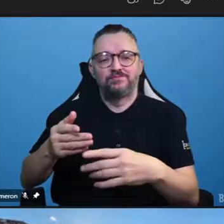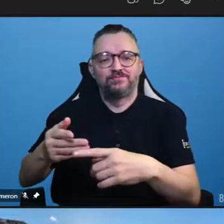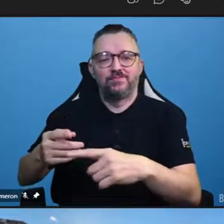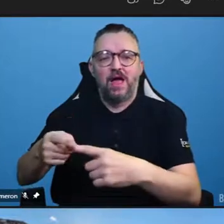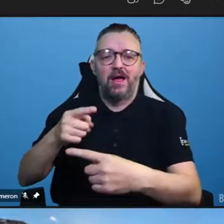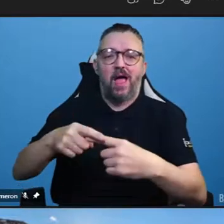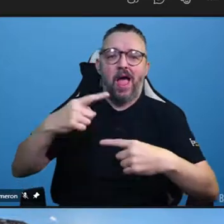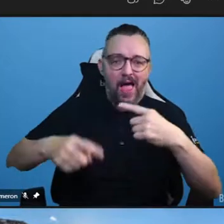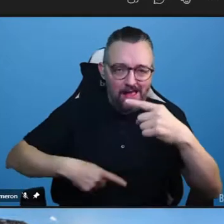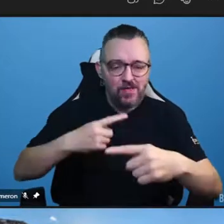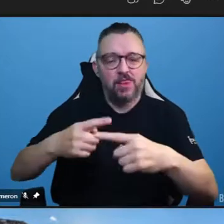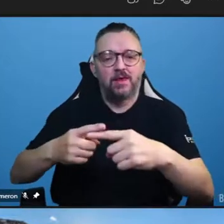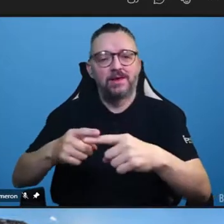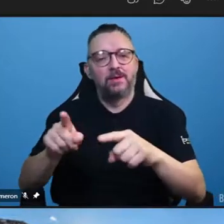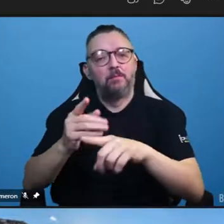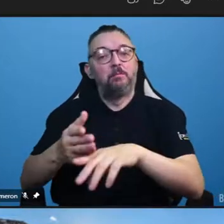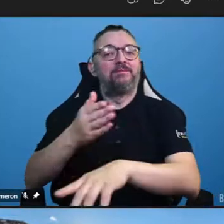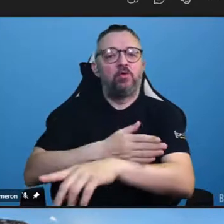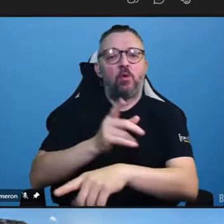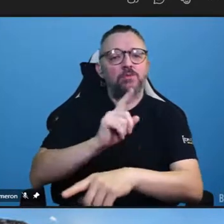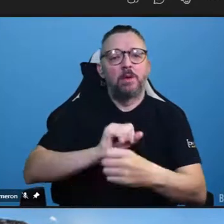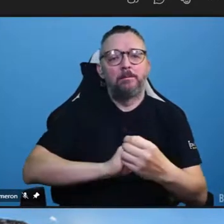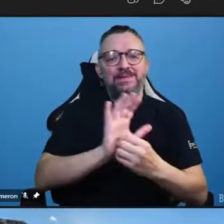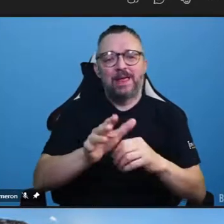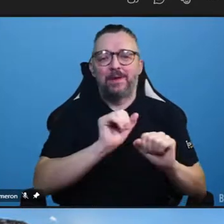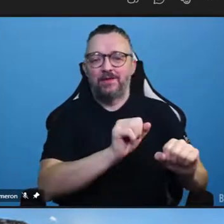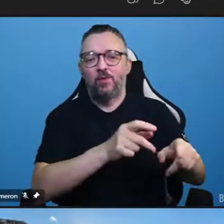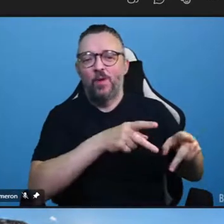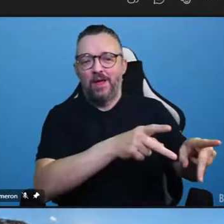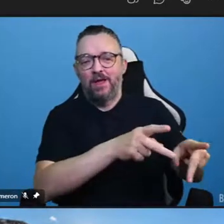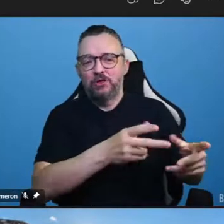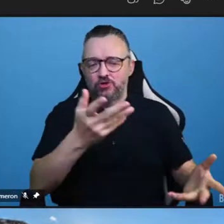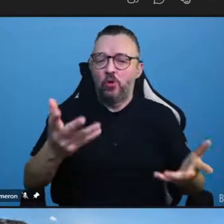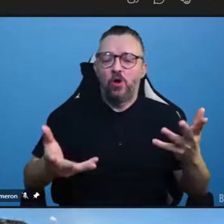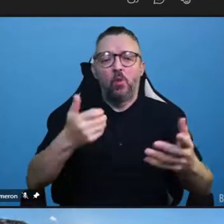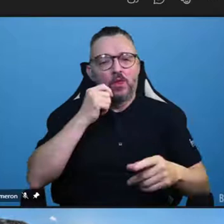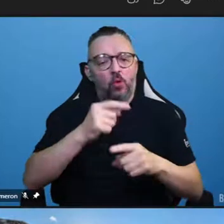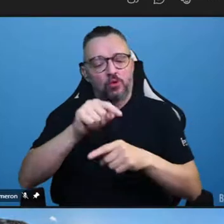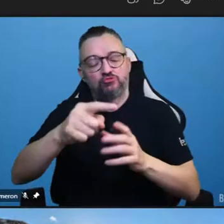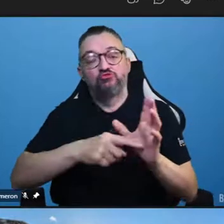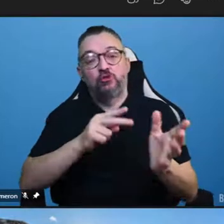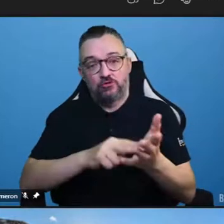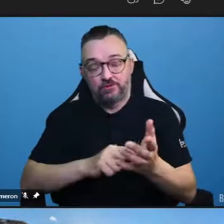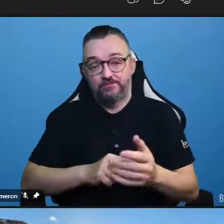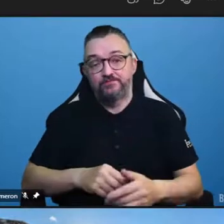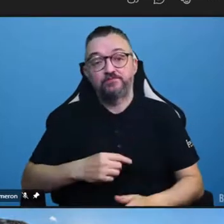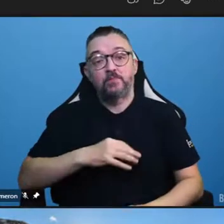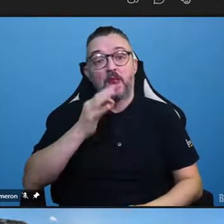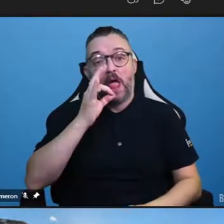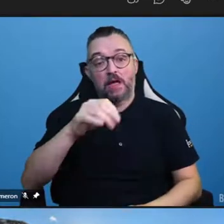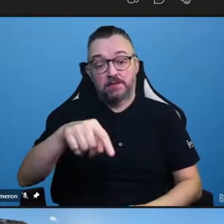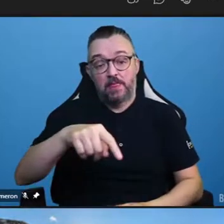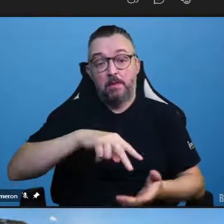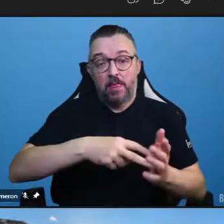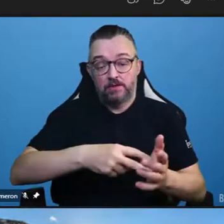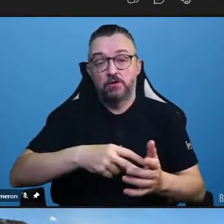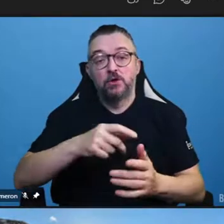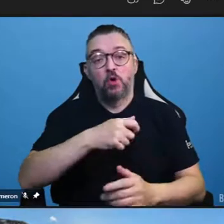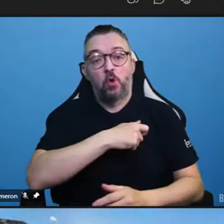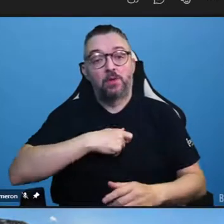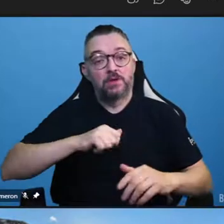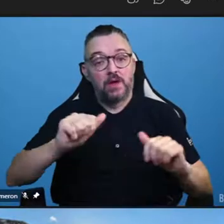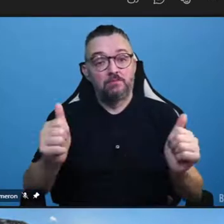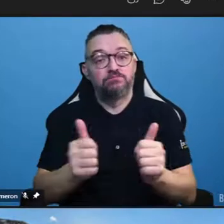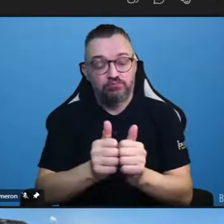the start of the pandemic. So in terms of this plan, I'm asking that the committee approve this to allow us